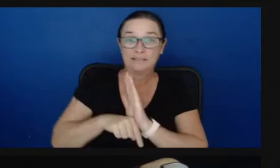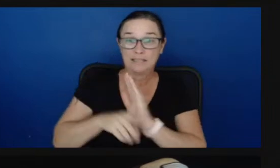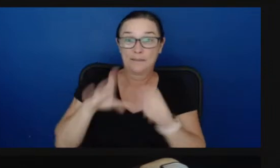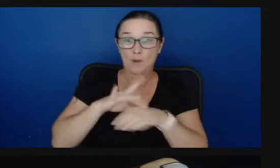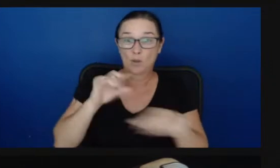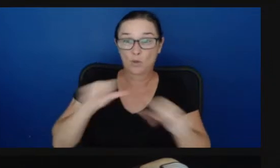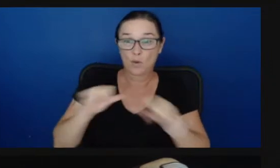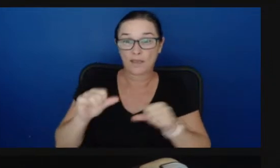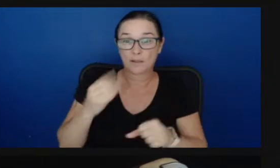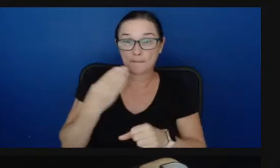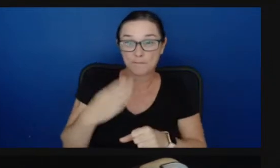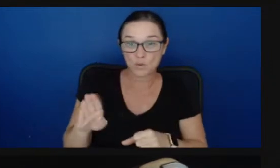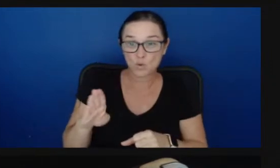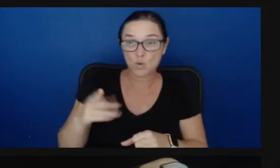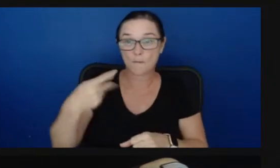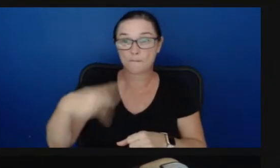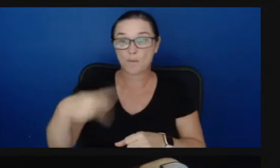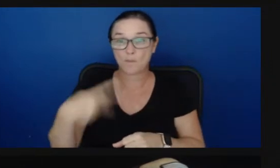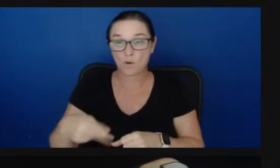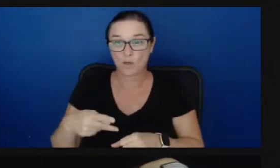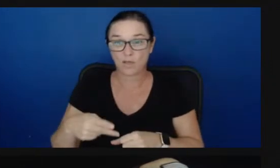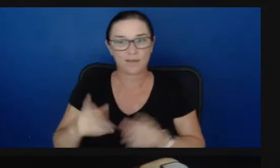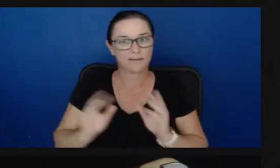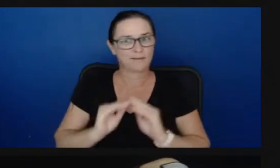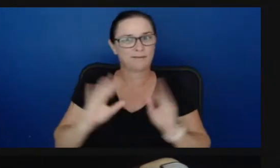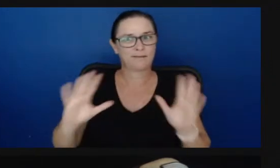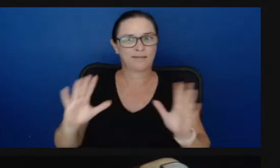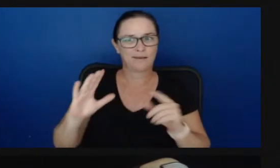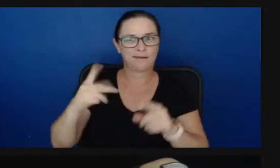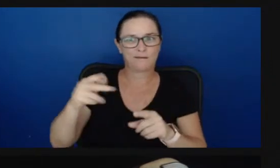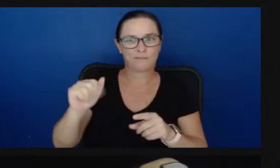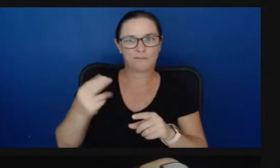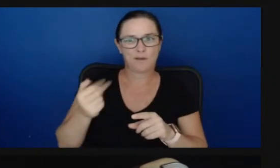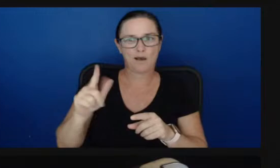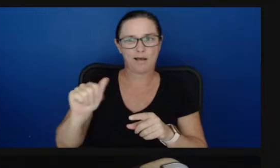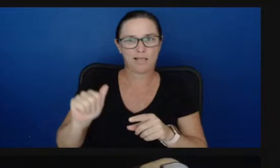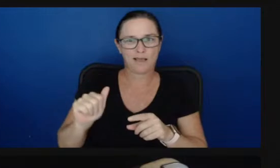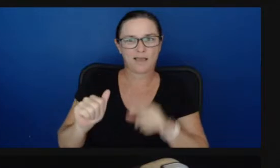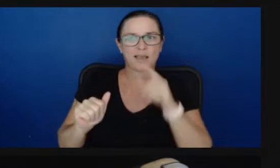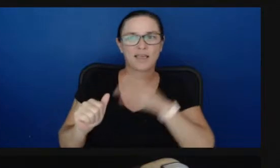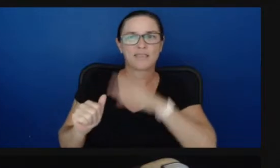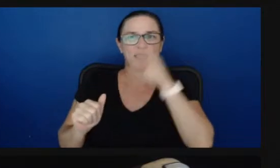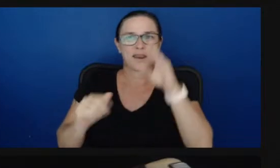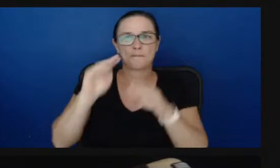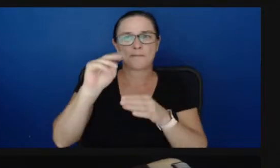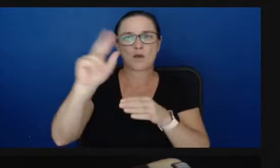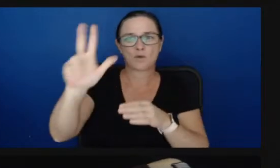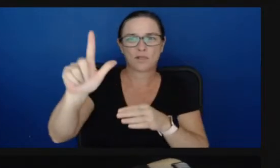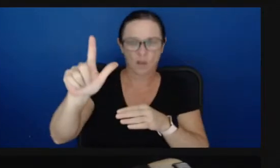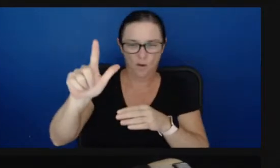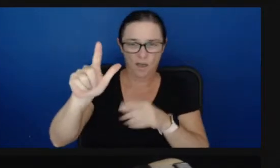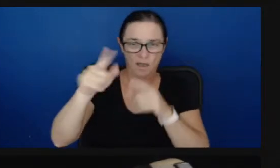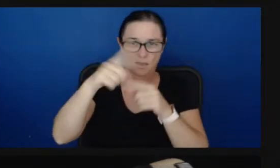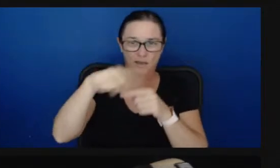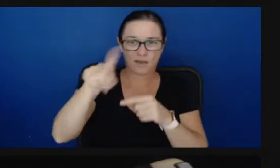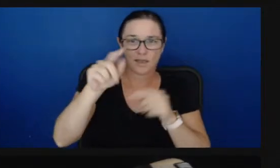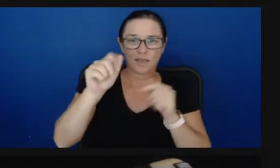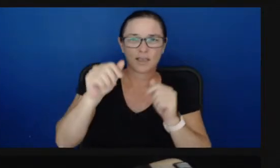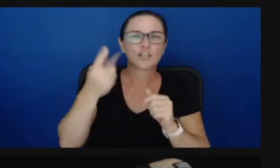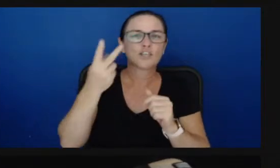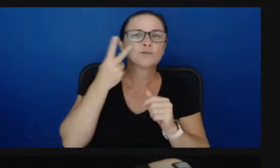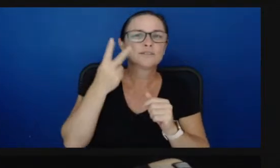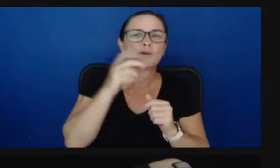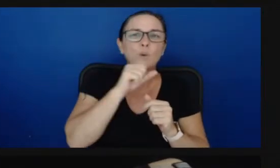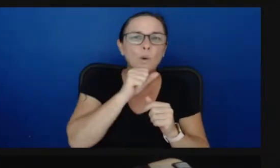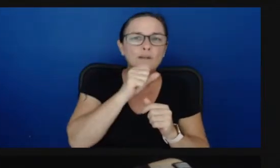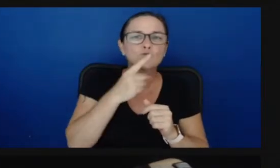You can see Pahala, clear cluster over here. Mauna Loa, the blues and purples are over here as well. But you see these oranges and reds, that's the